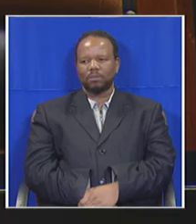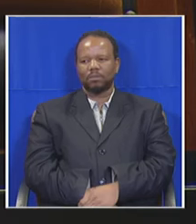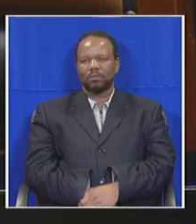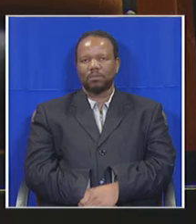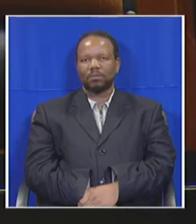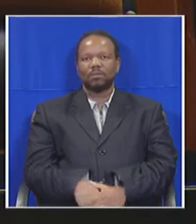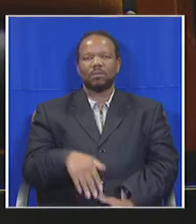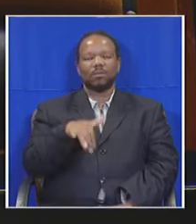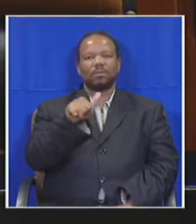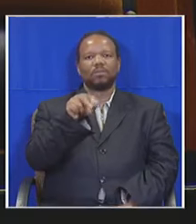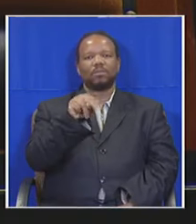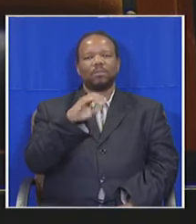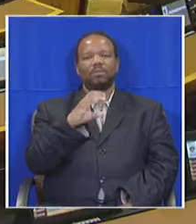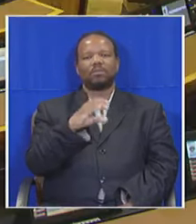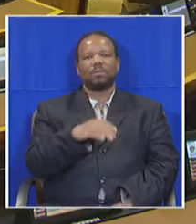ANC.